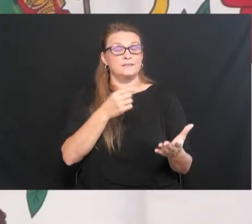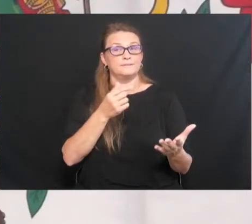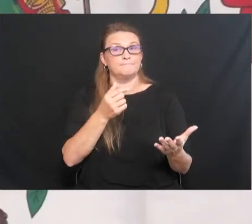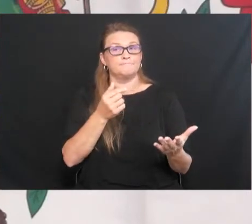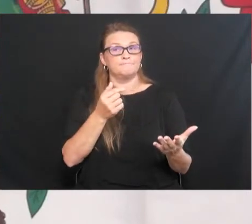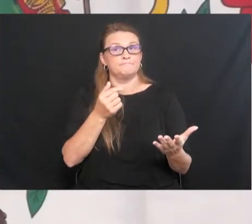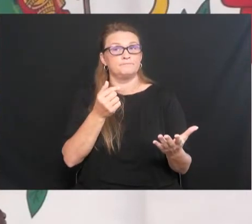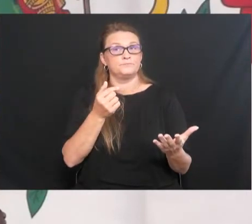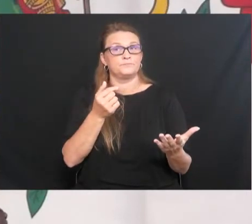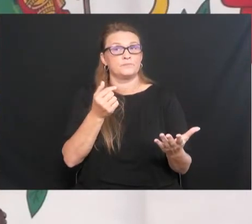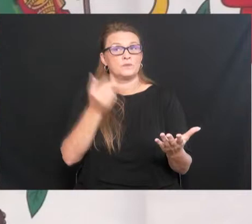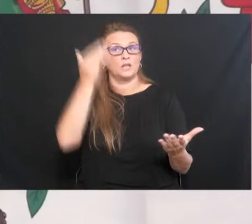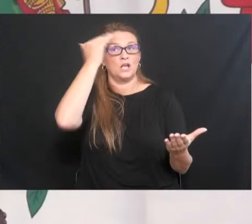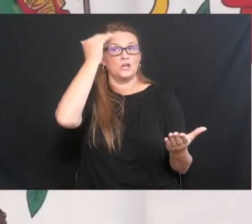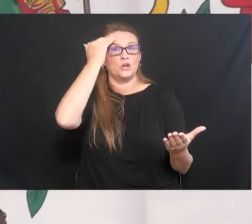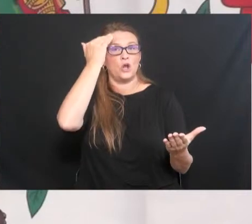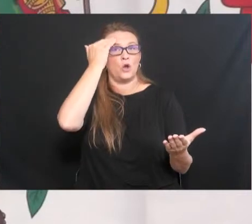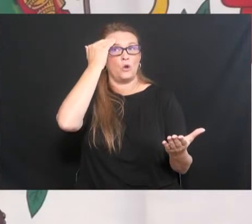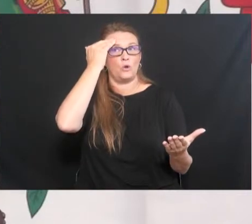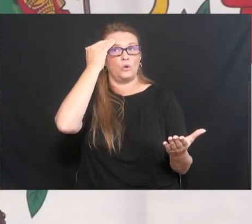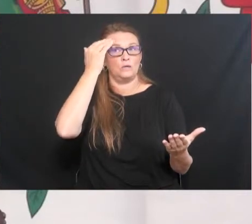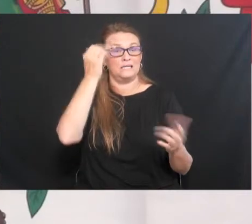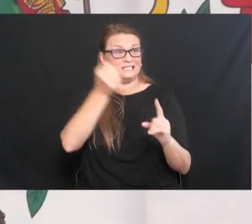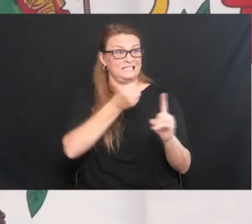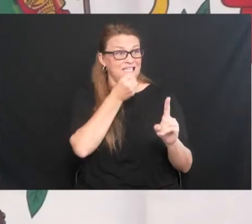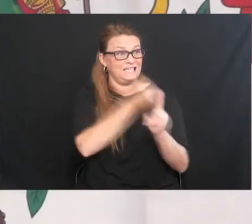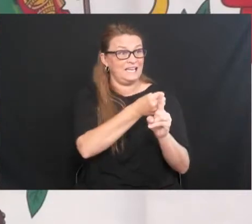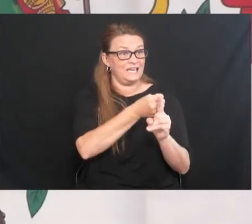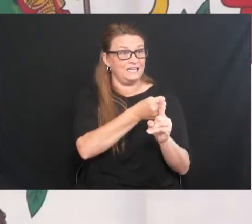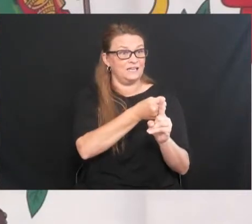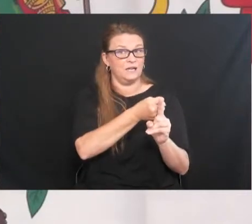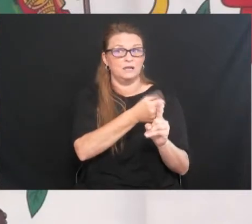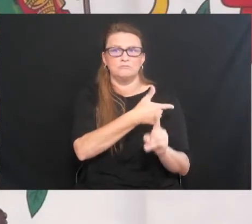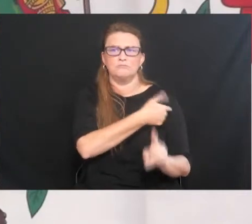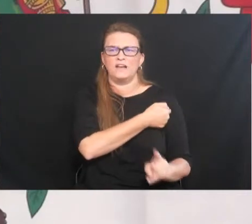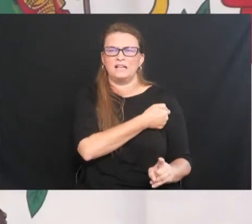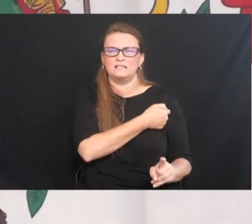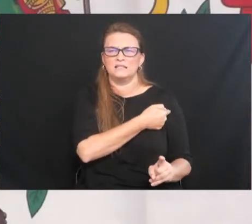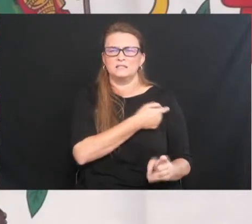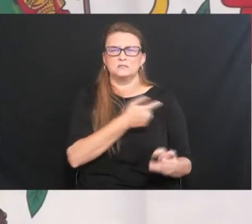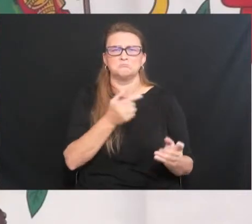of that, we know the side effects from the vaccination are almost nothing.